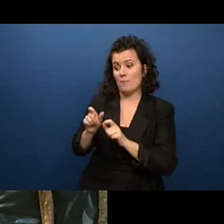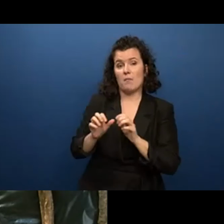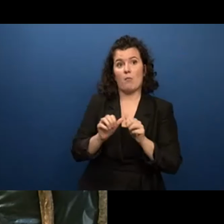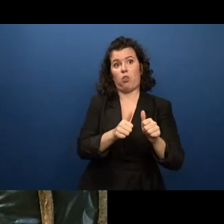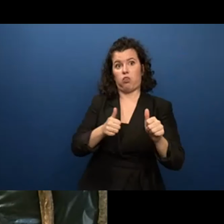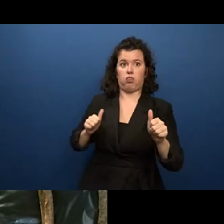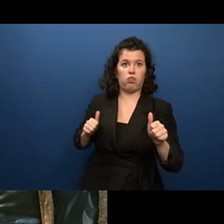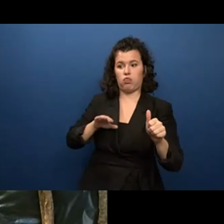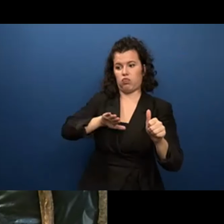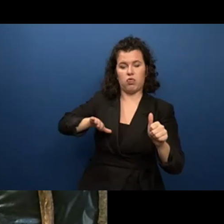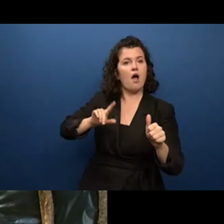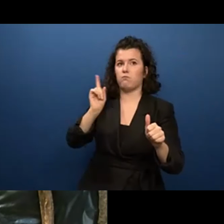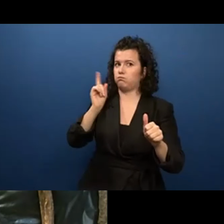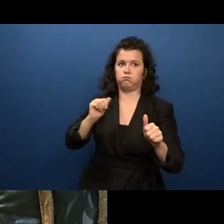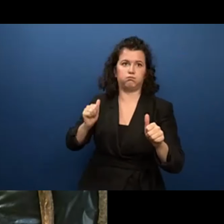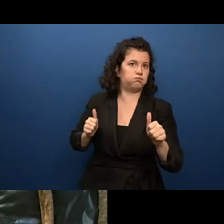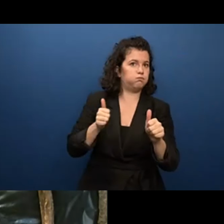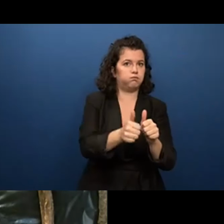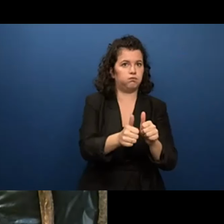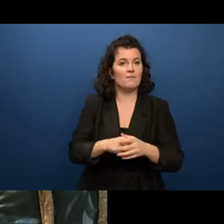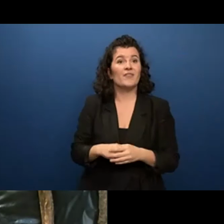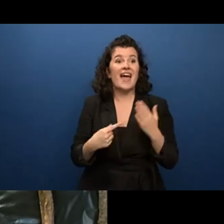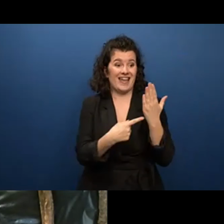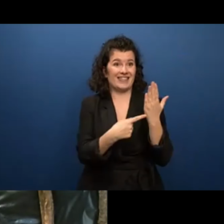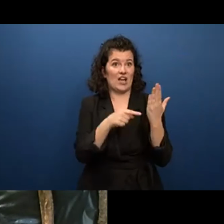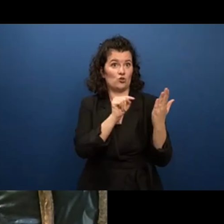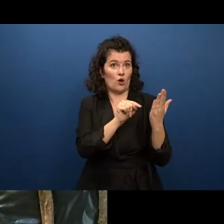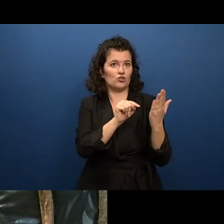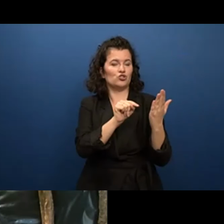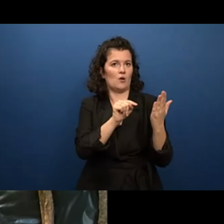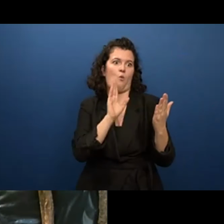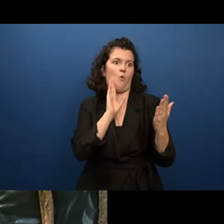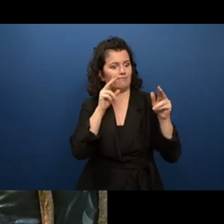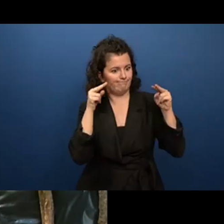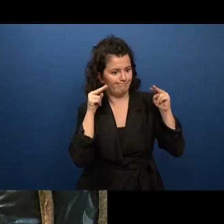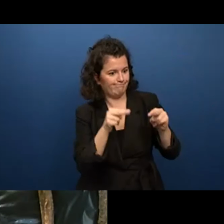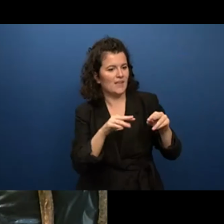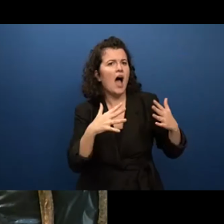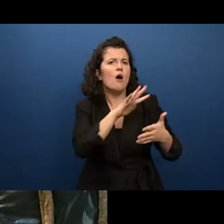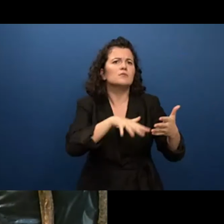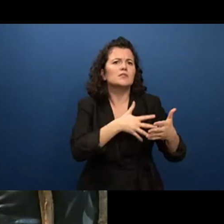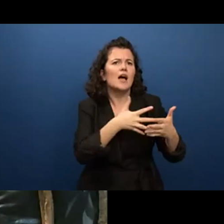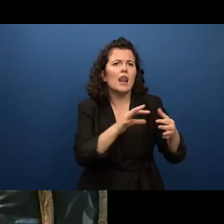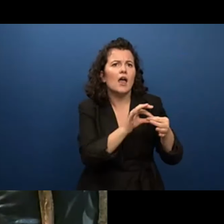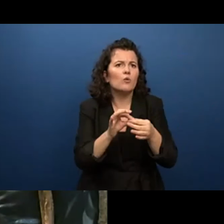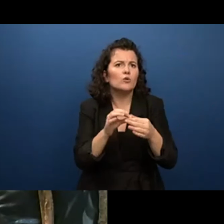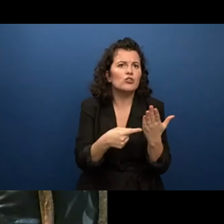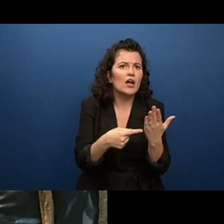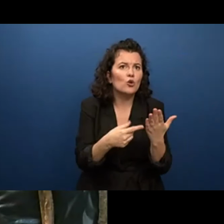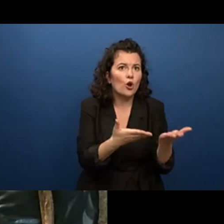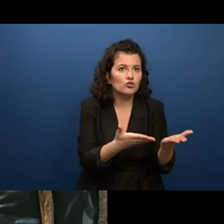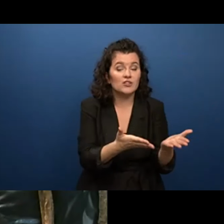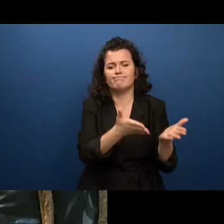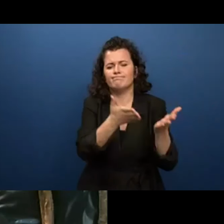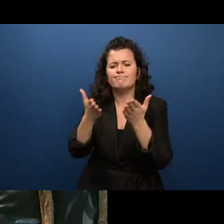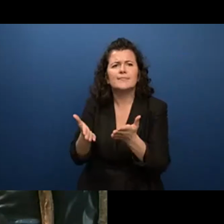role that technology has in realising the rights of sign language users and persons with disabilities from Indigenous and